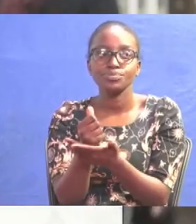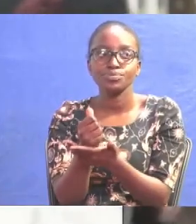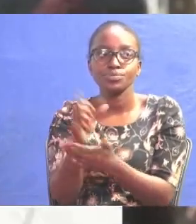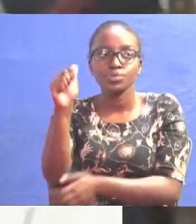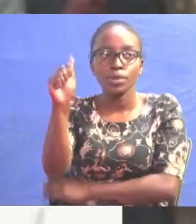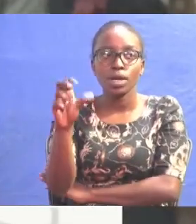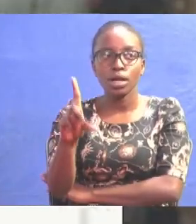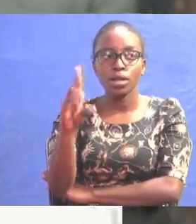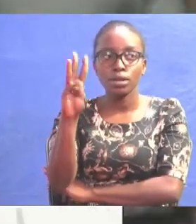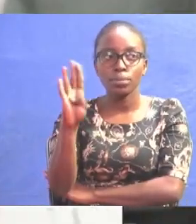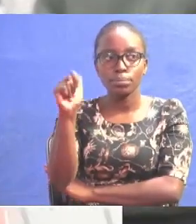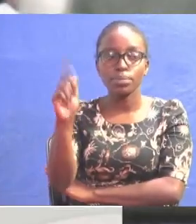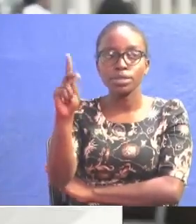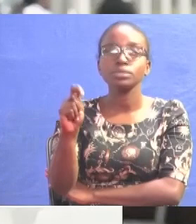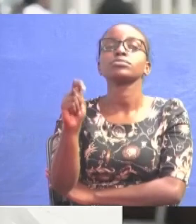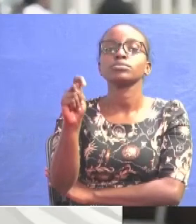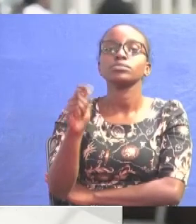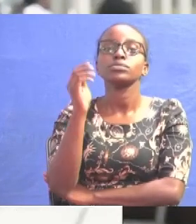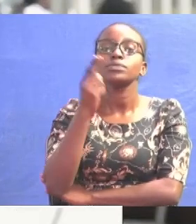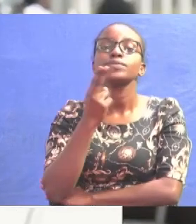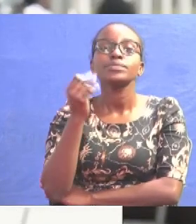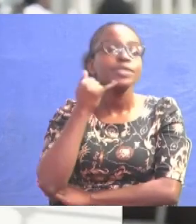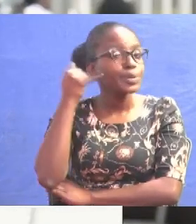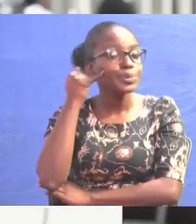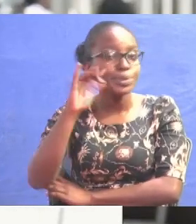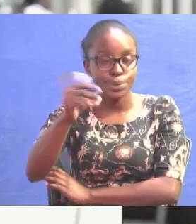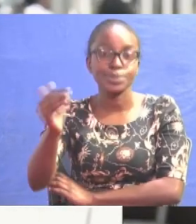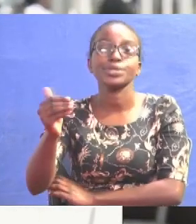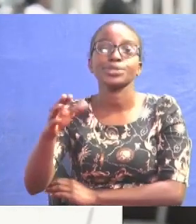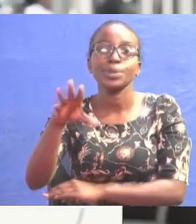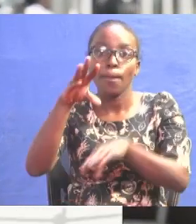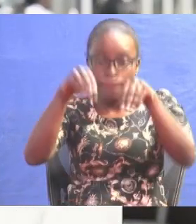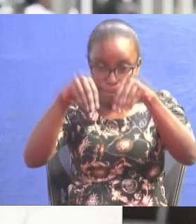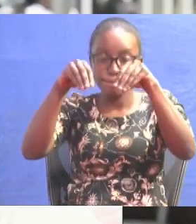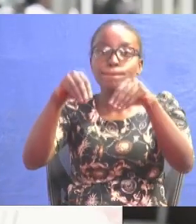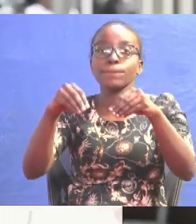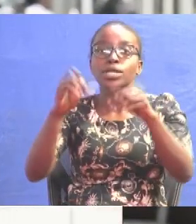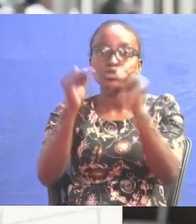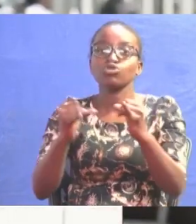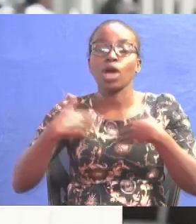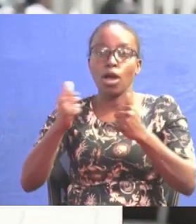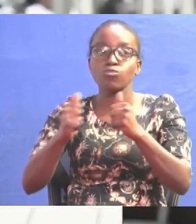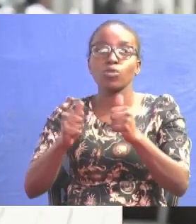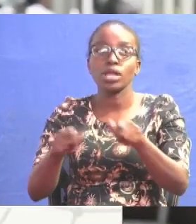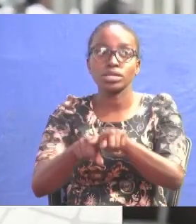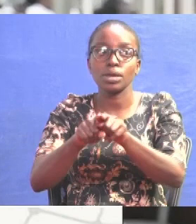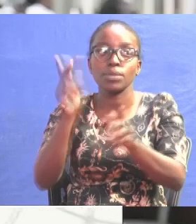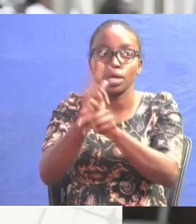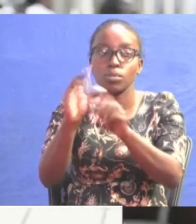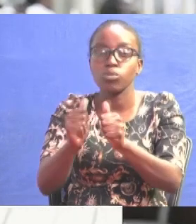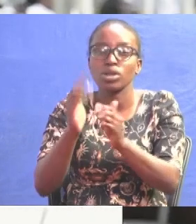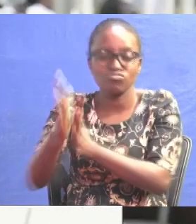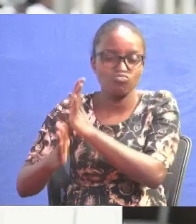kutoka Kuresoi North, Nakuru County. Funding model mpya, mimi sijui kwa sababu sijapata, sijui niko nimewekwa katika pande